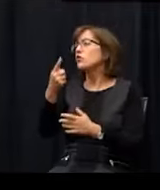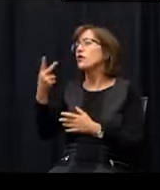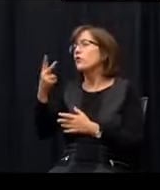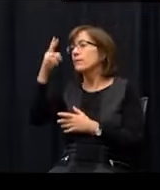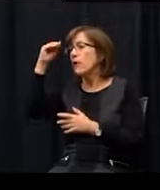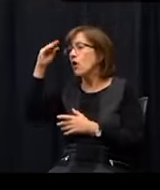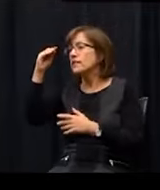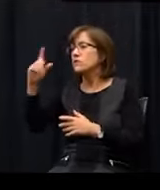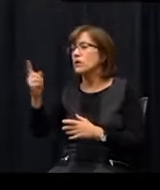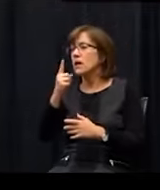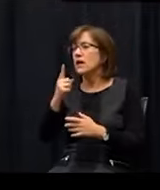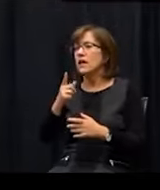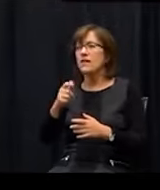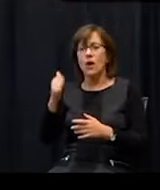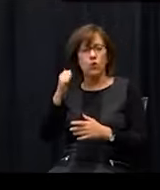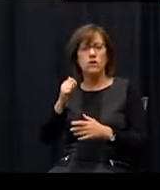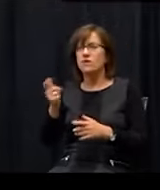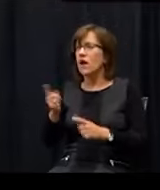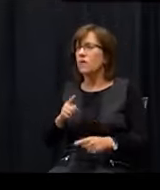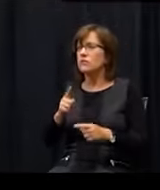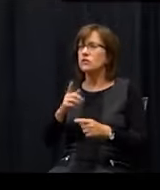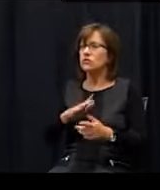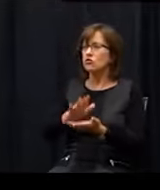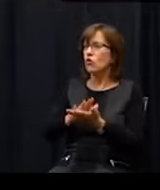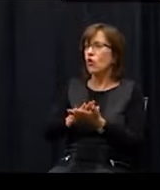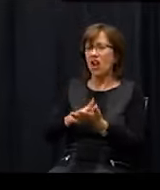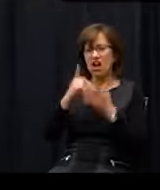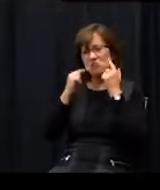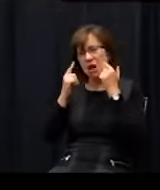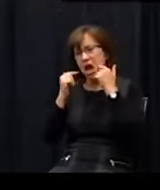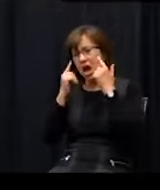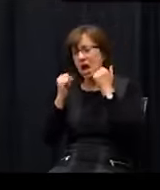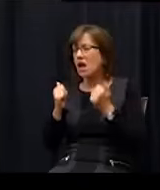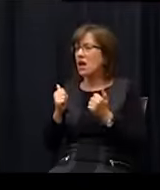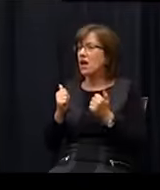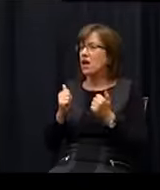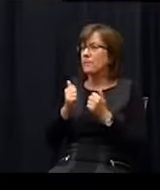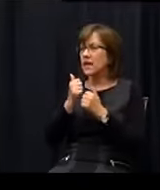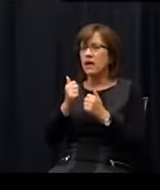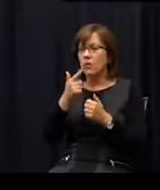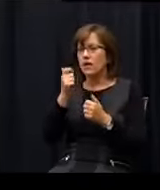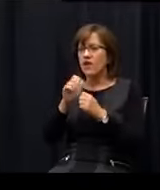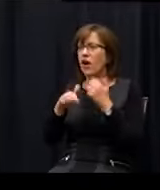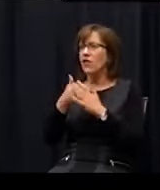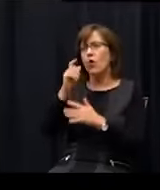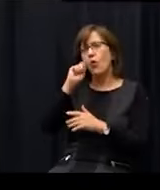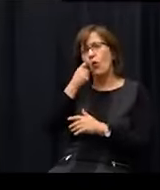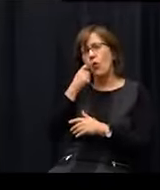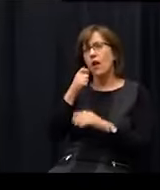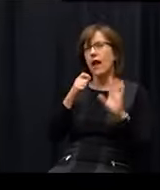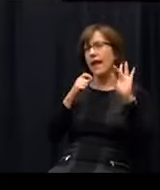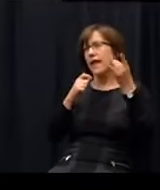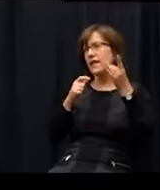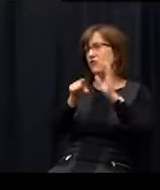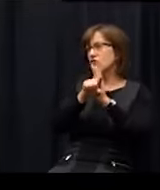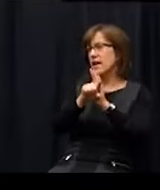be upset or be crying about something if they were in PE class with all their cool 8th grade friends, even though, you